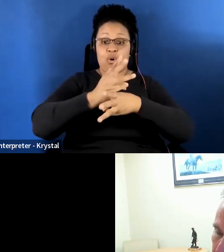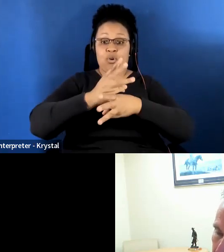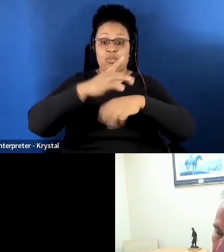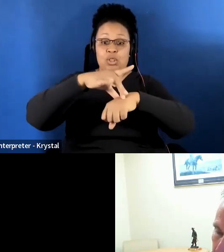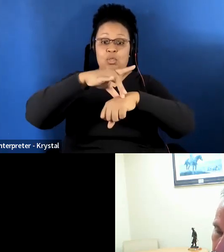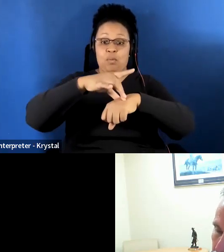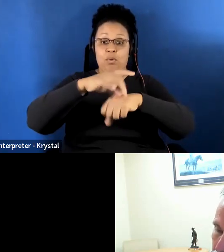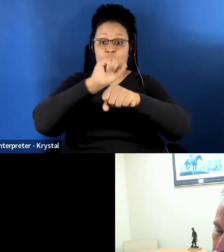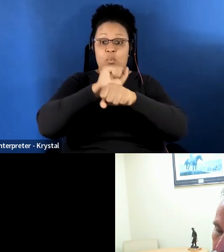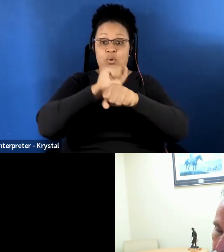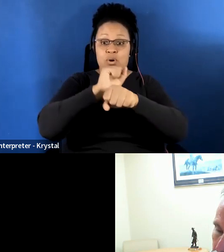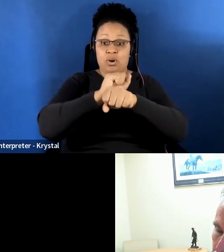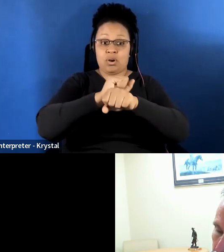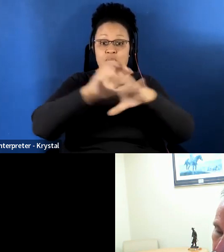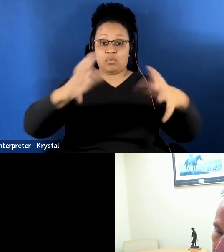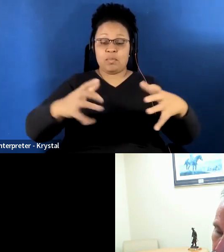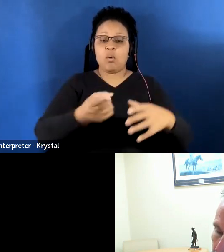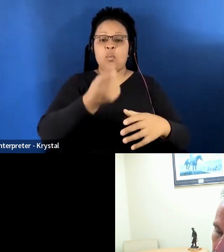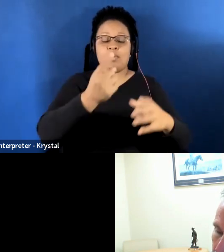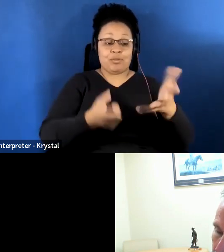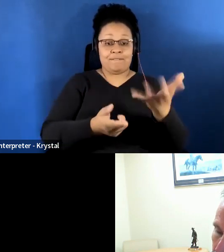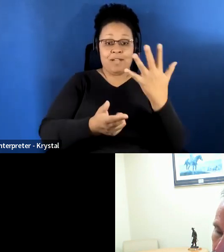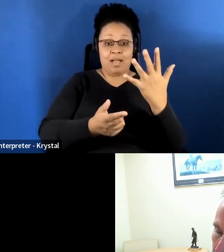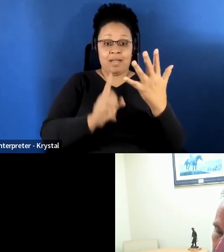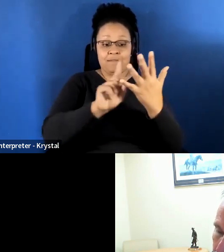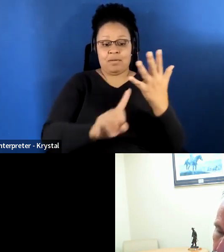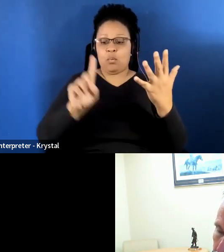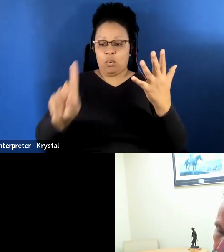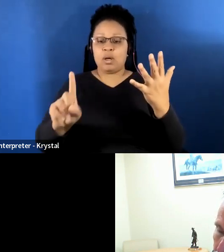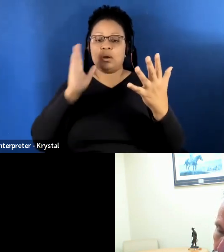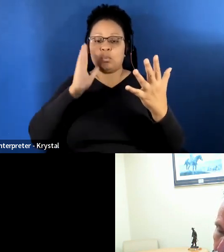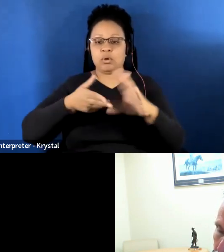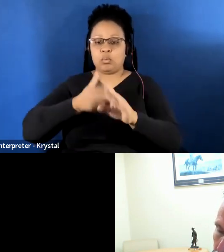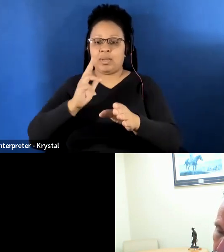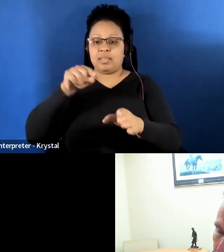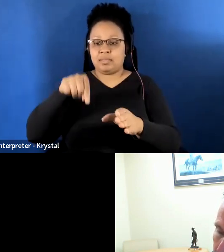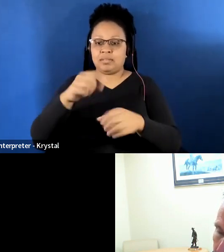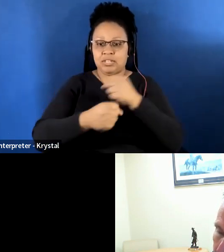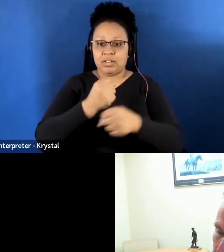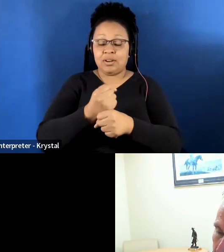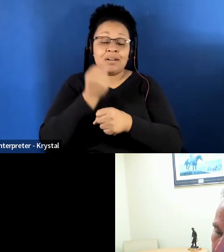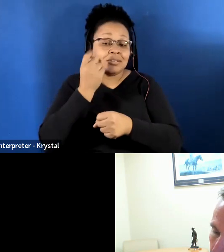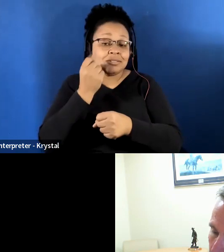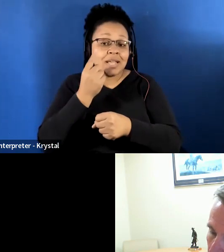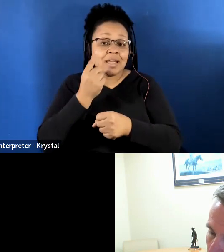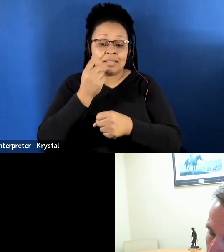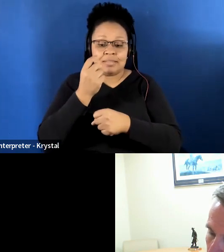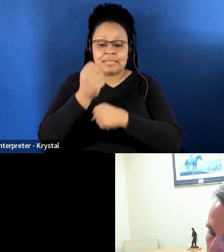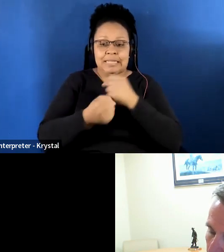predicted 1 in 5 workers will quit their jobs this year. And granted, we're at the end of the year,